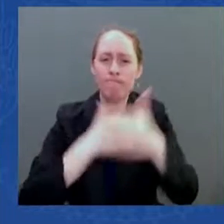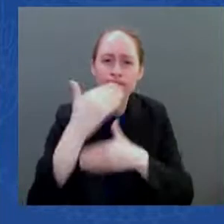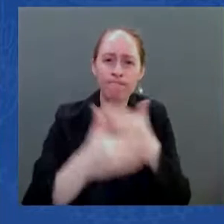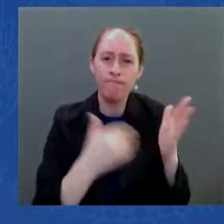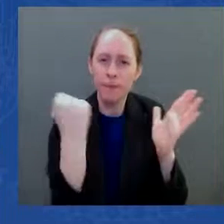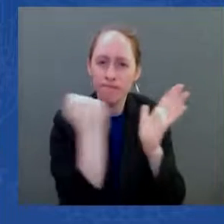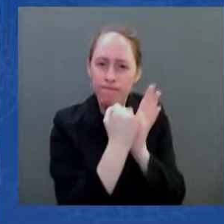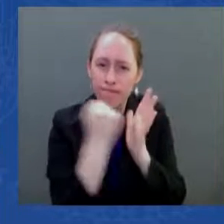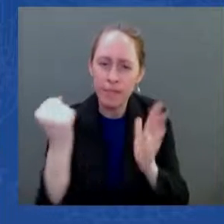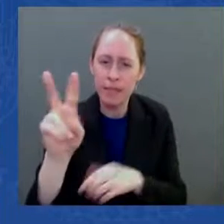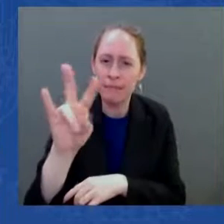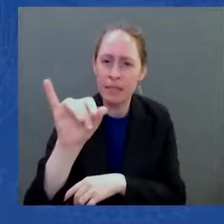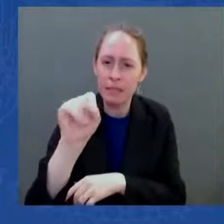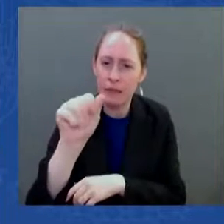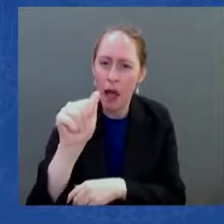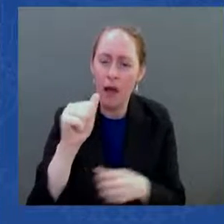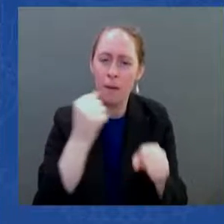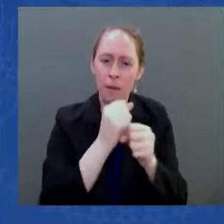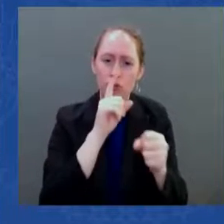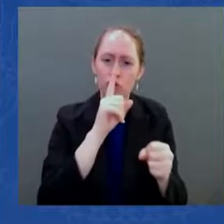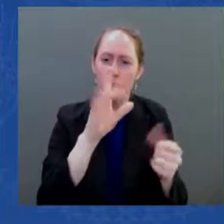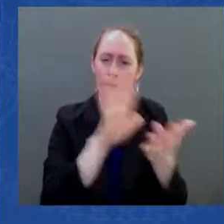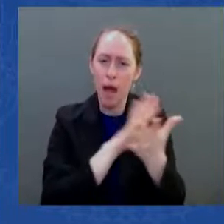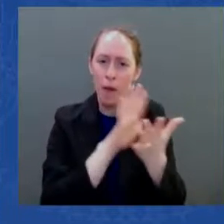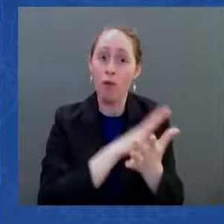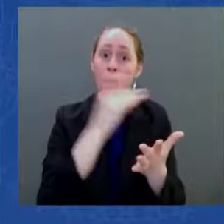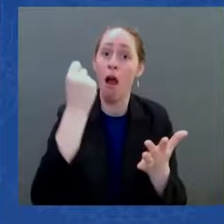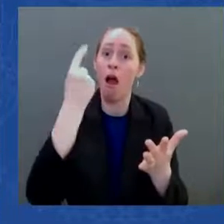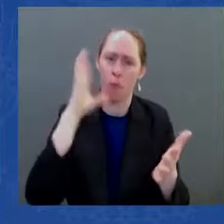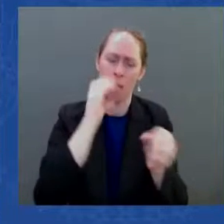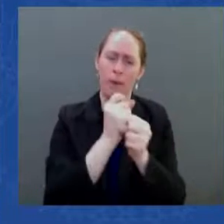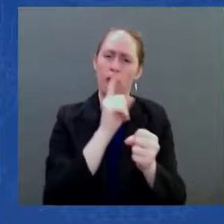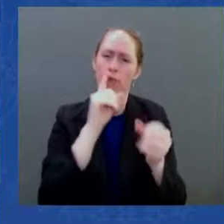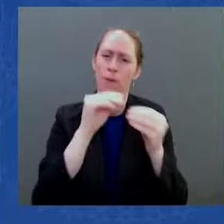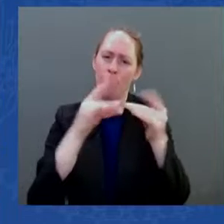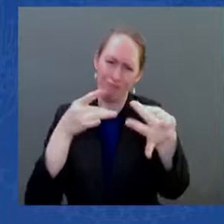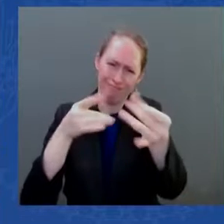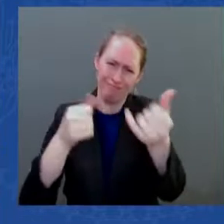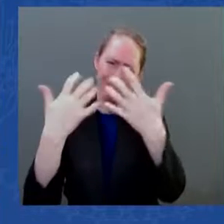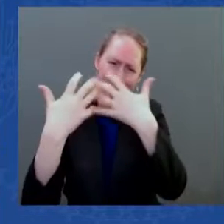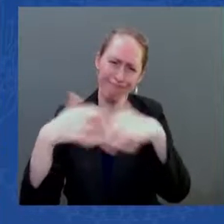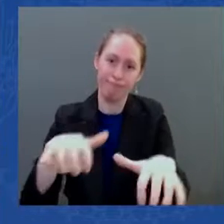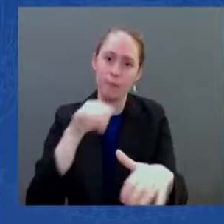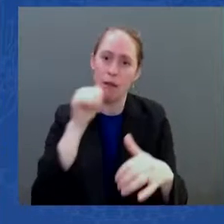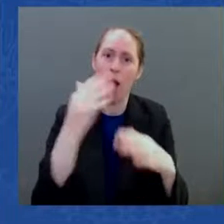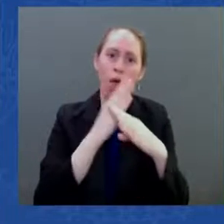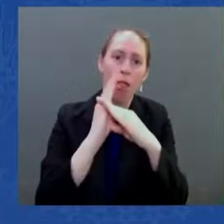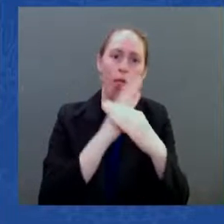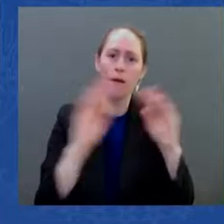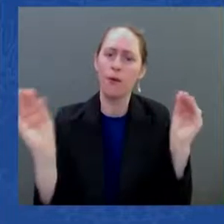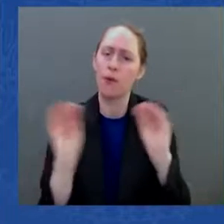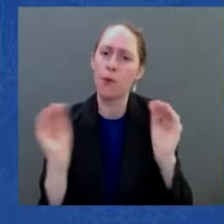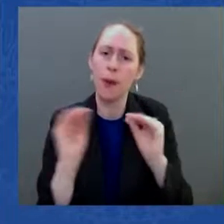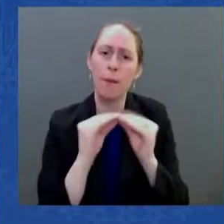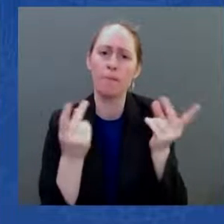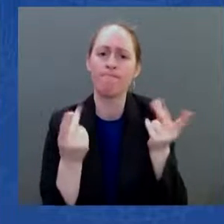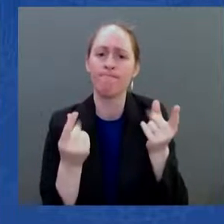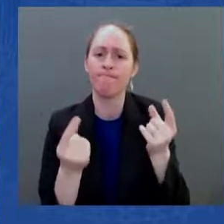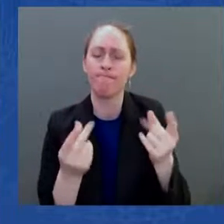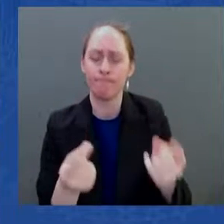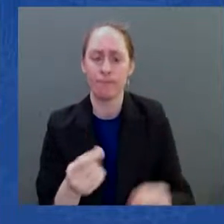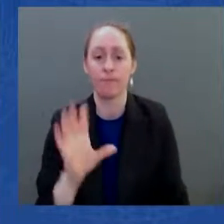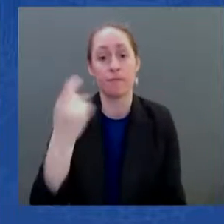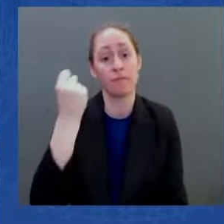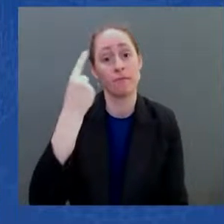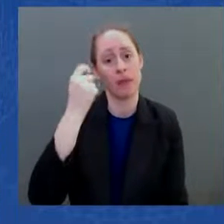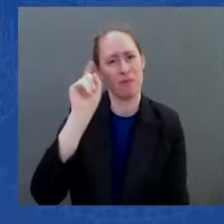channel for secure legal migration from Europe to the United States for Ukrainians who have a U.S. sponsor, such as a family